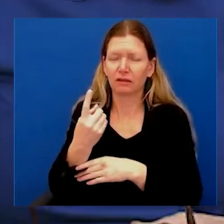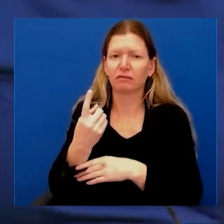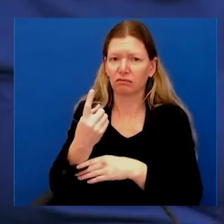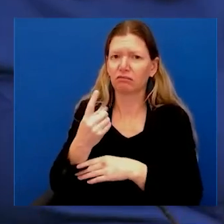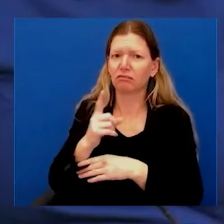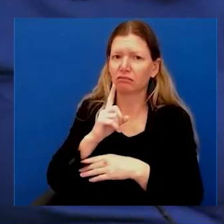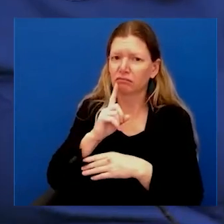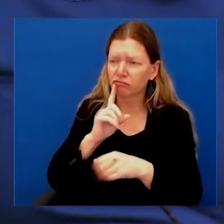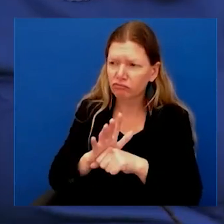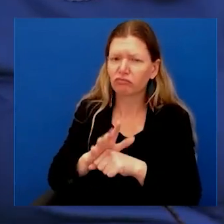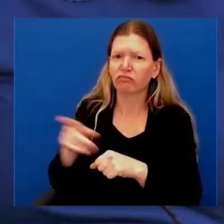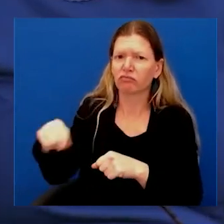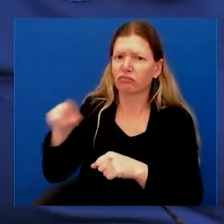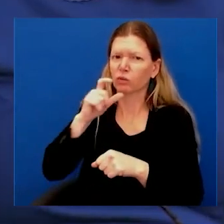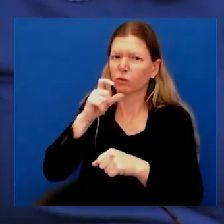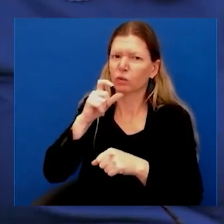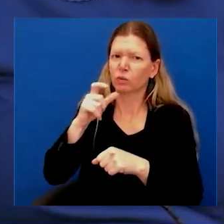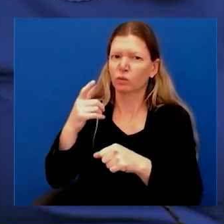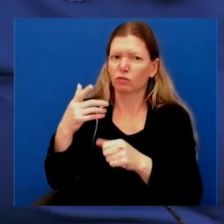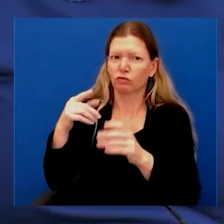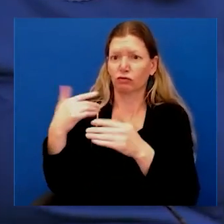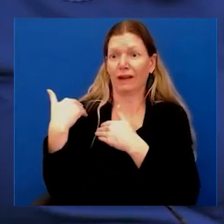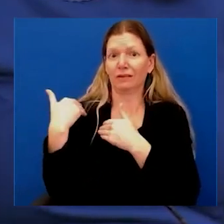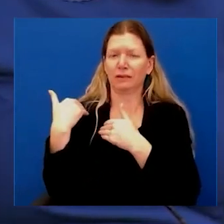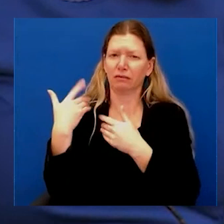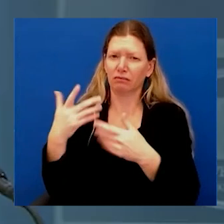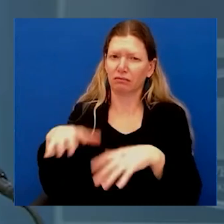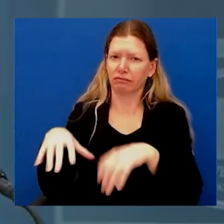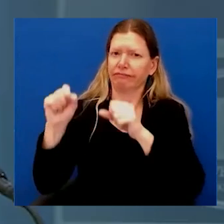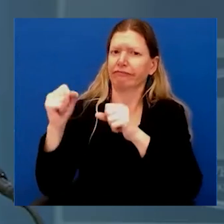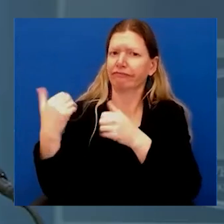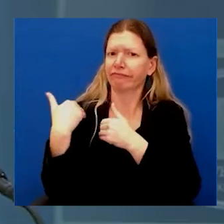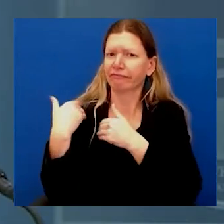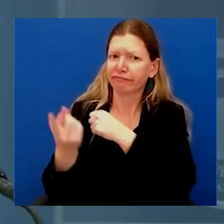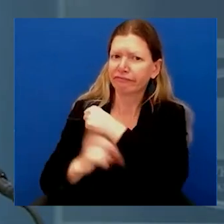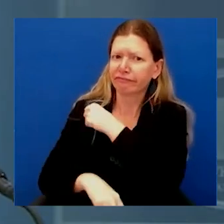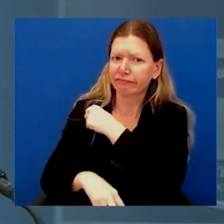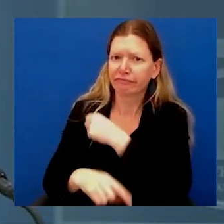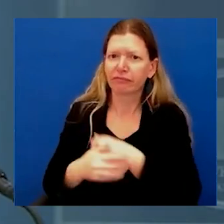yet of which militant group or groups were behind this? We believe that the